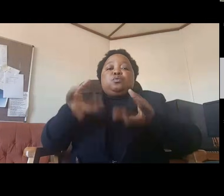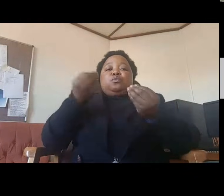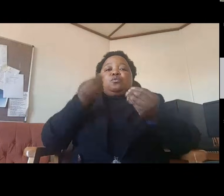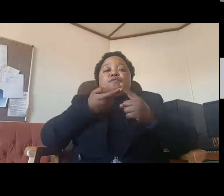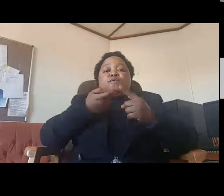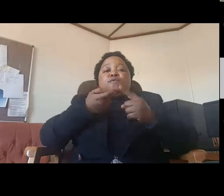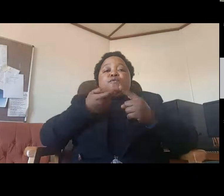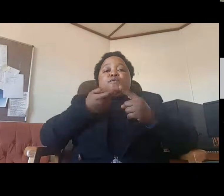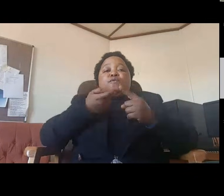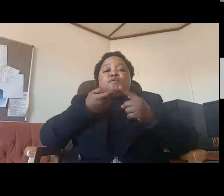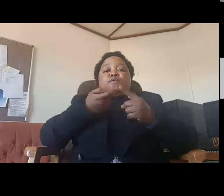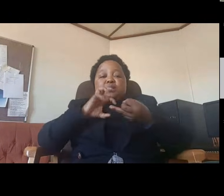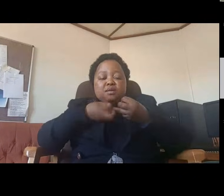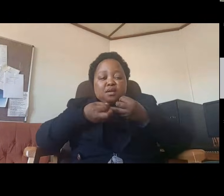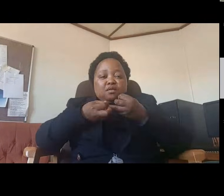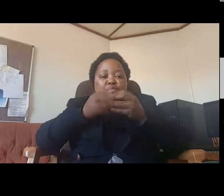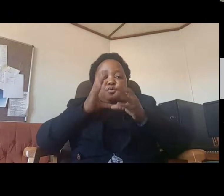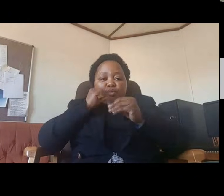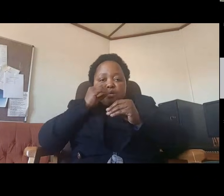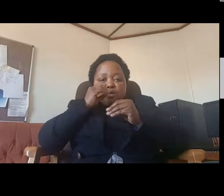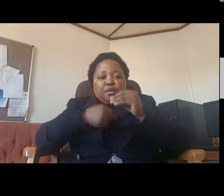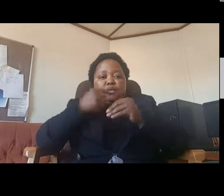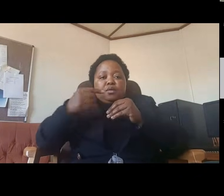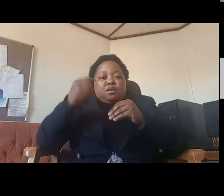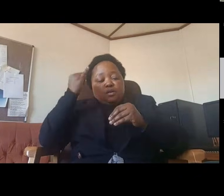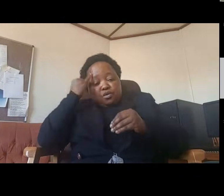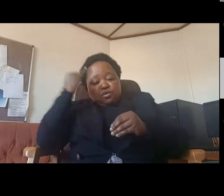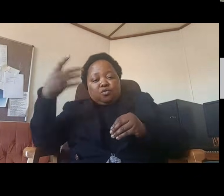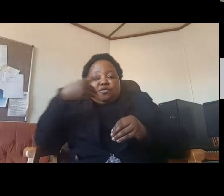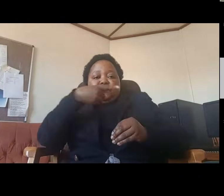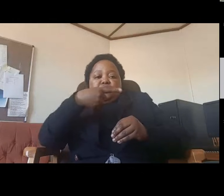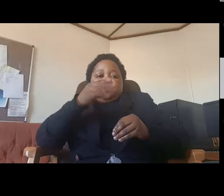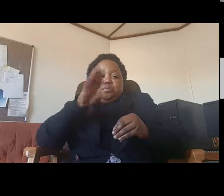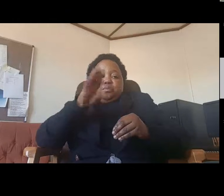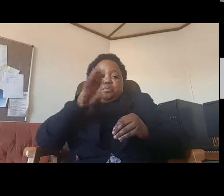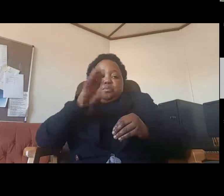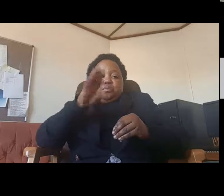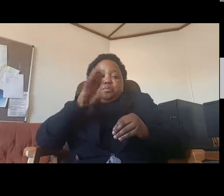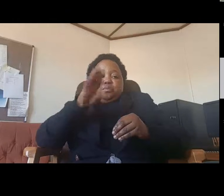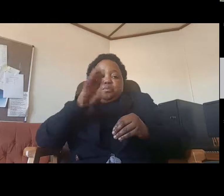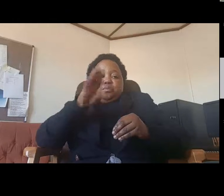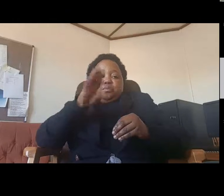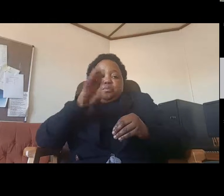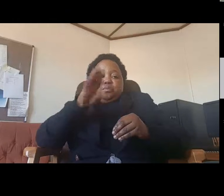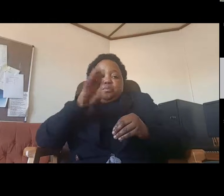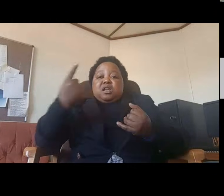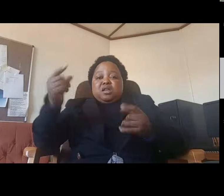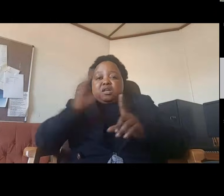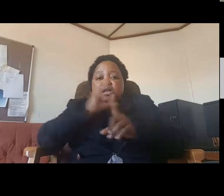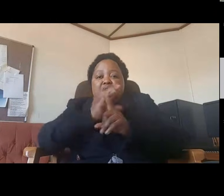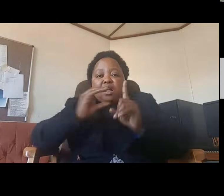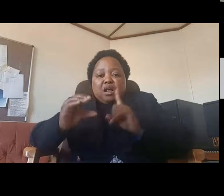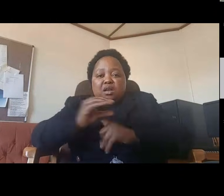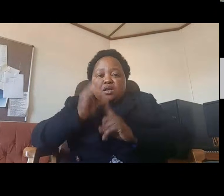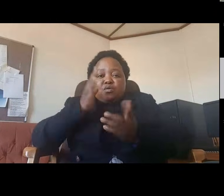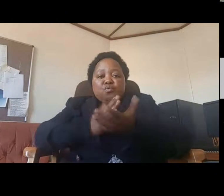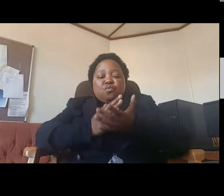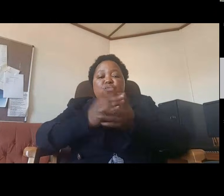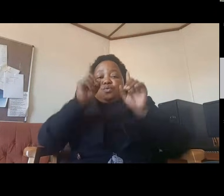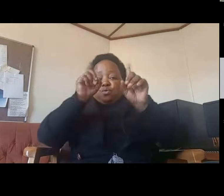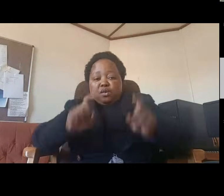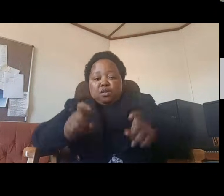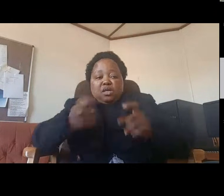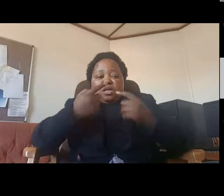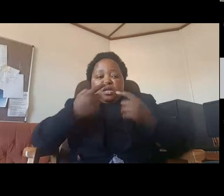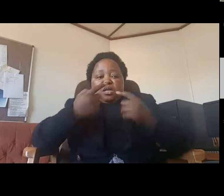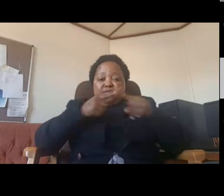this issue of GBV. Each culture is uniquely different, and it has